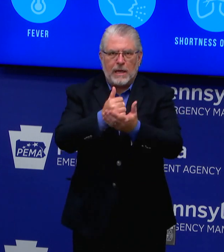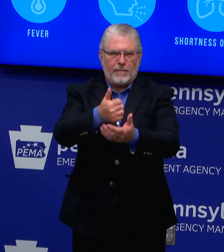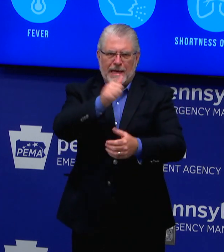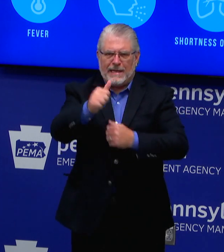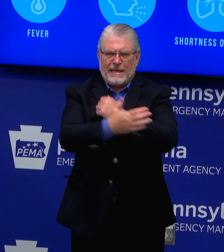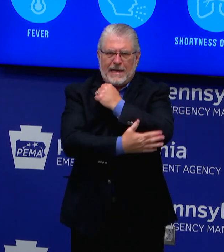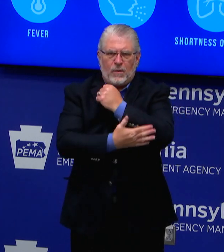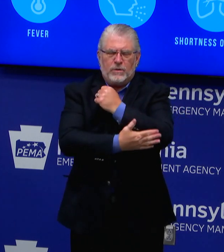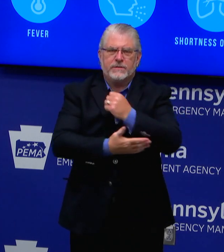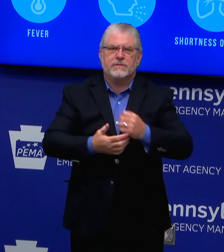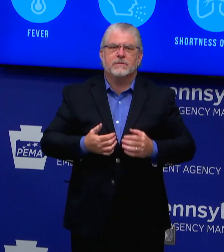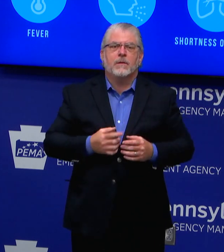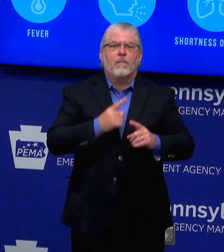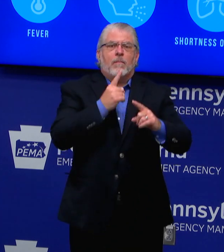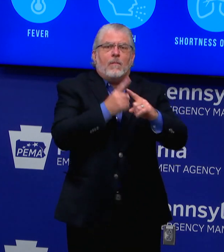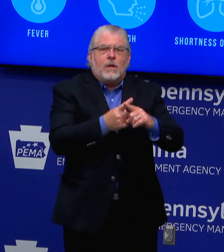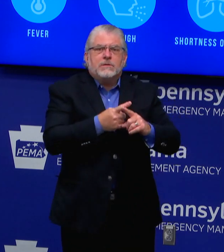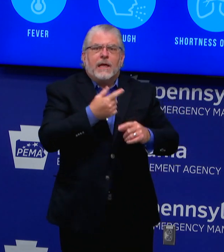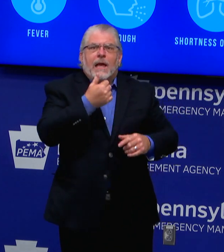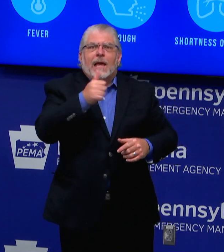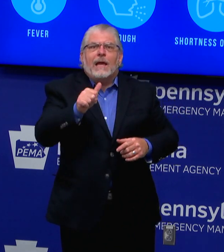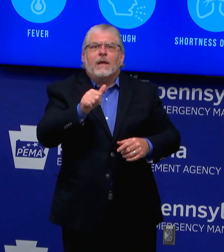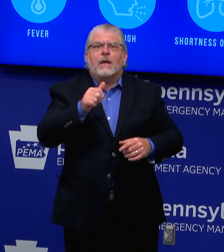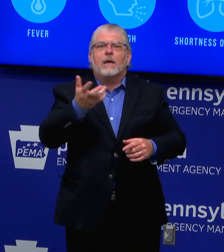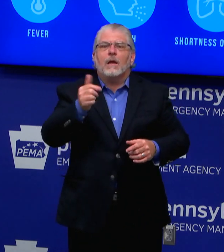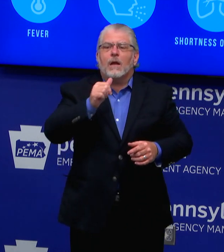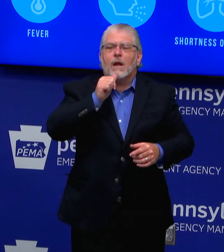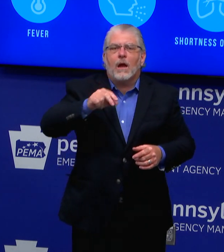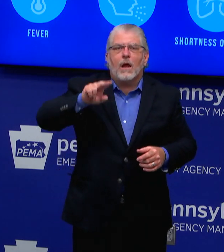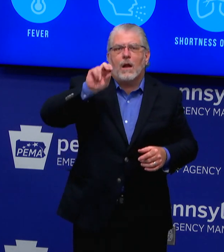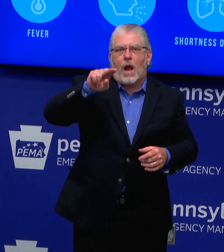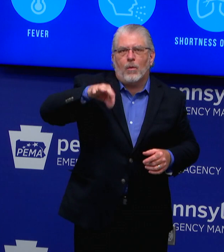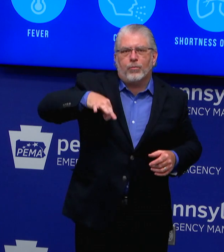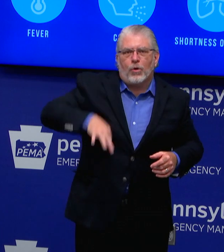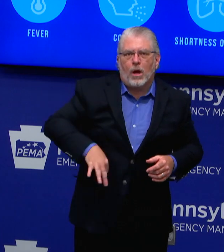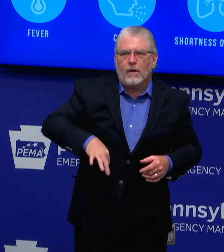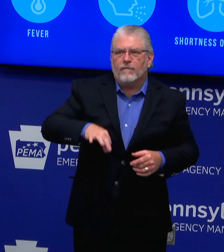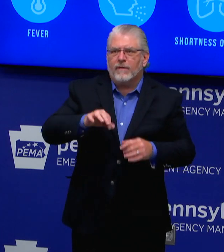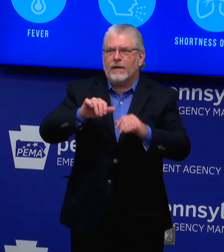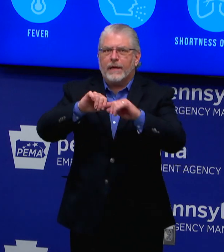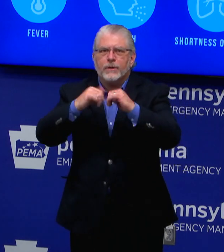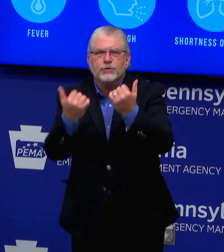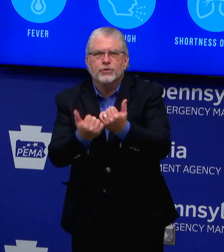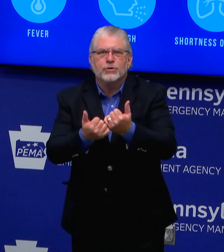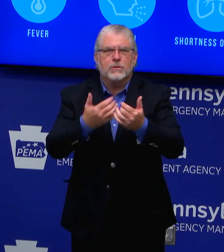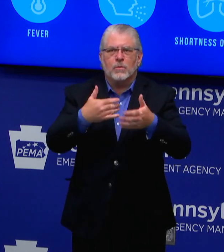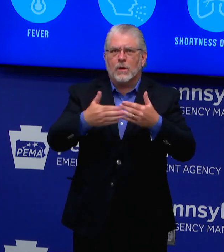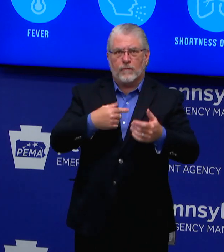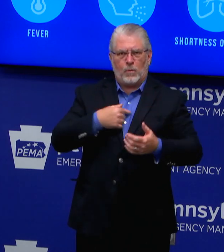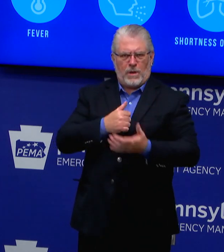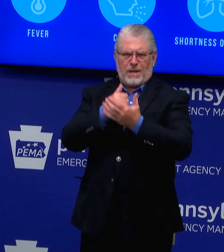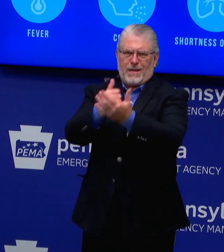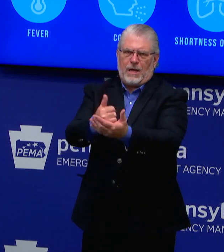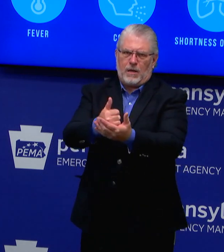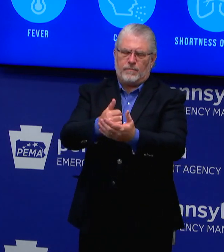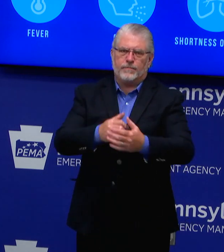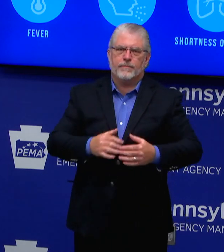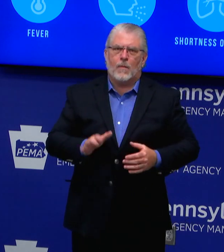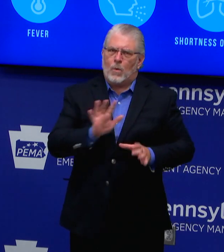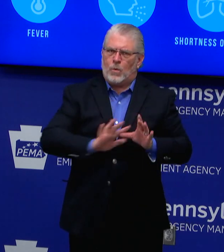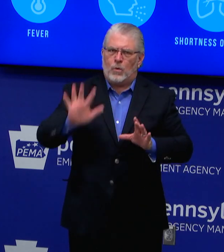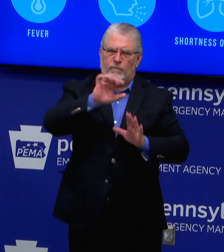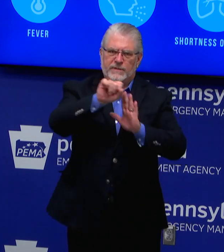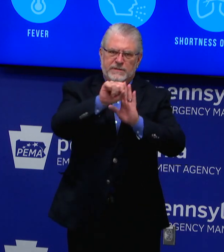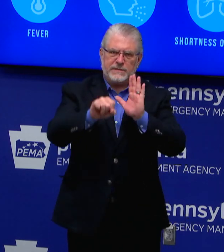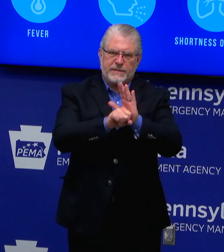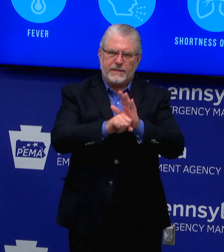as private nonprofit organizations and other applicable entities. To give you some of the examples of the type of support that has been